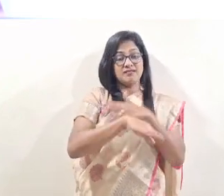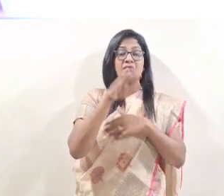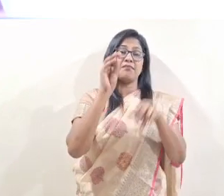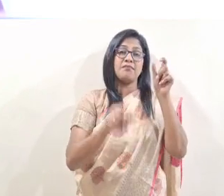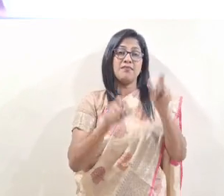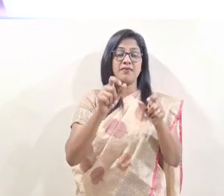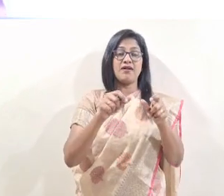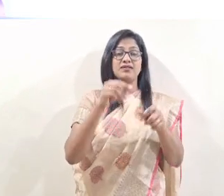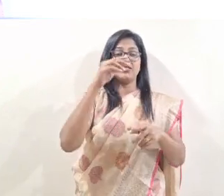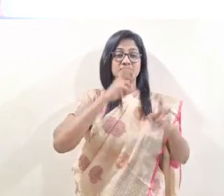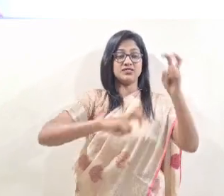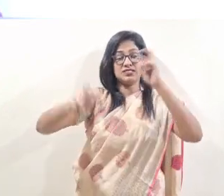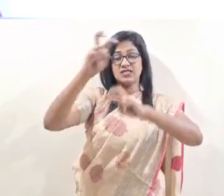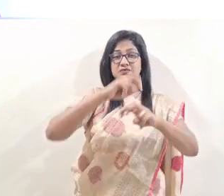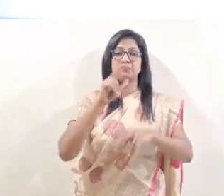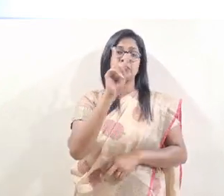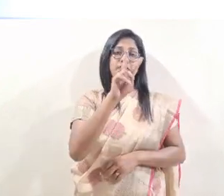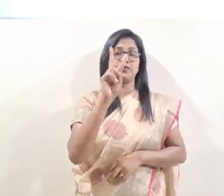lakh people